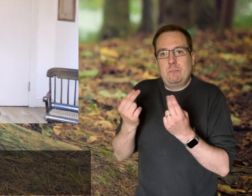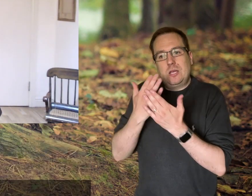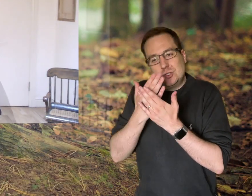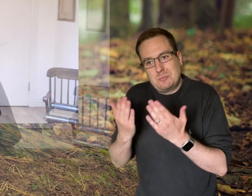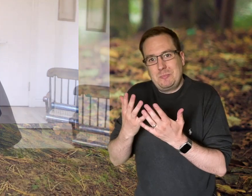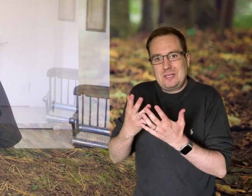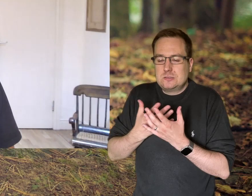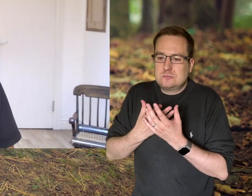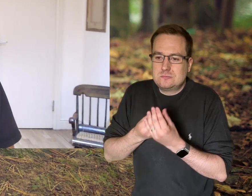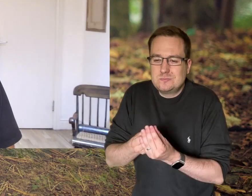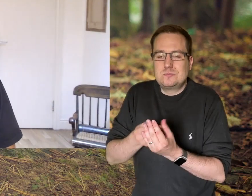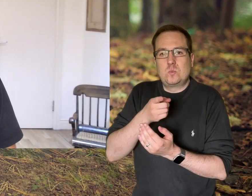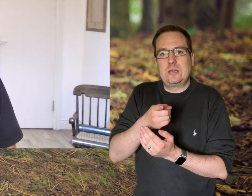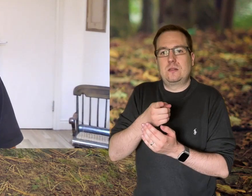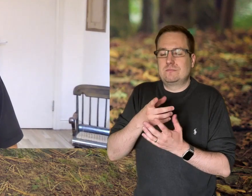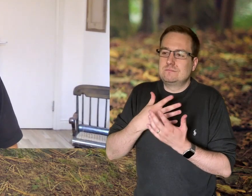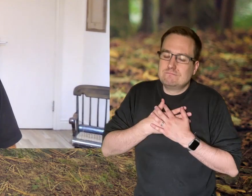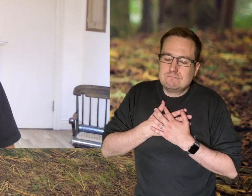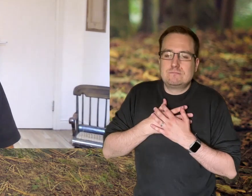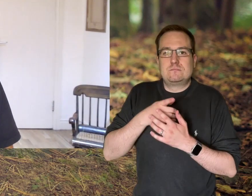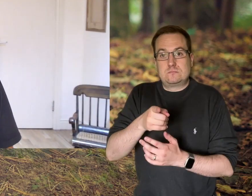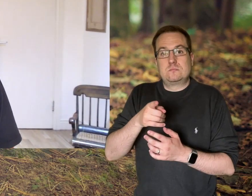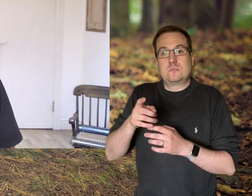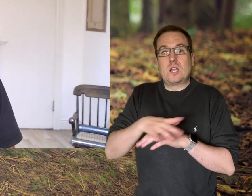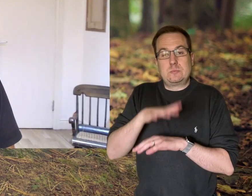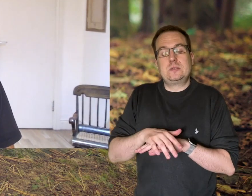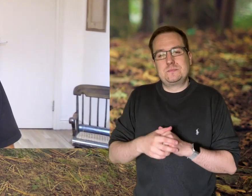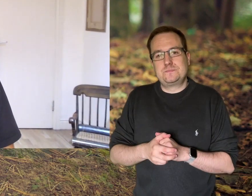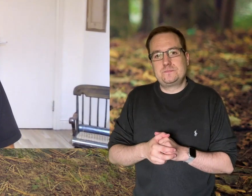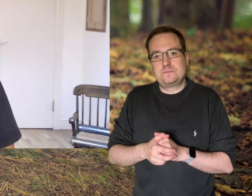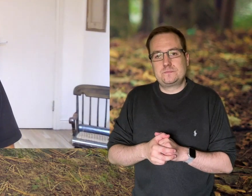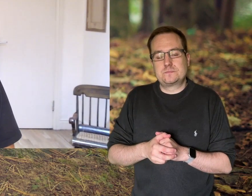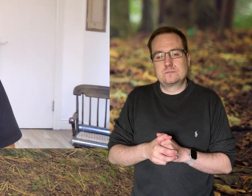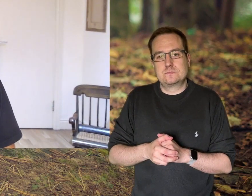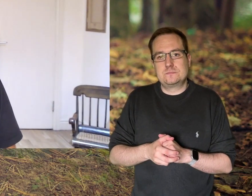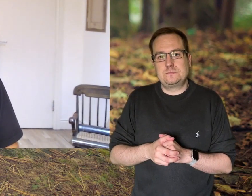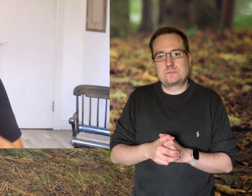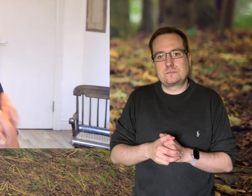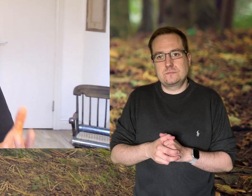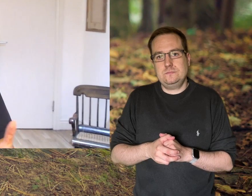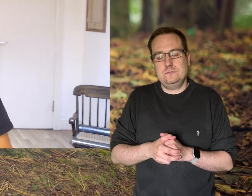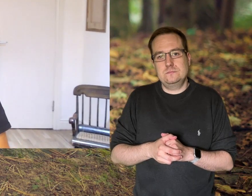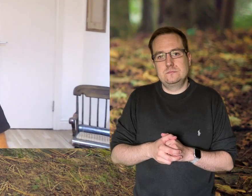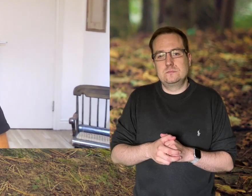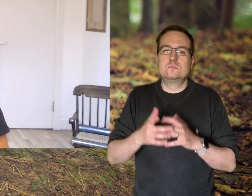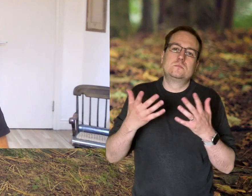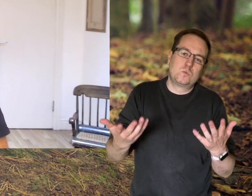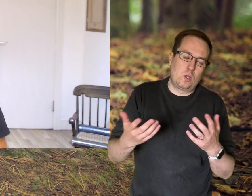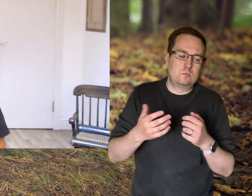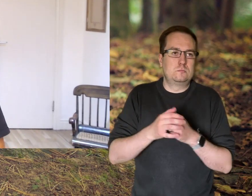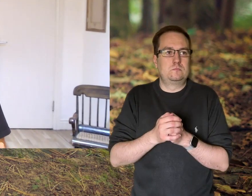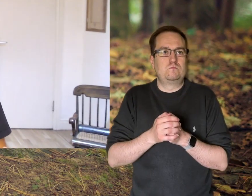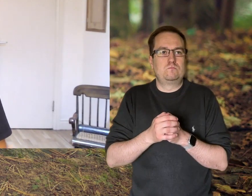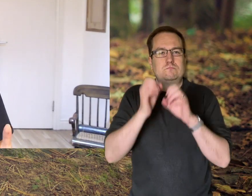I use the Message again, as the language is a little easier. So imagine you had to make a speech